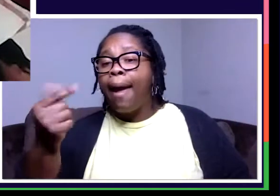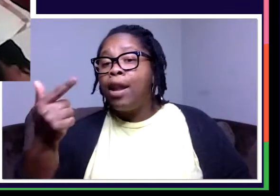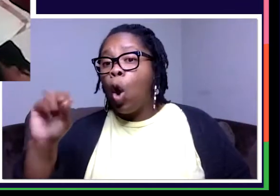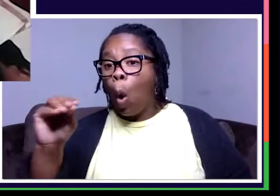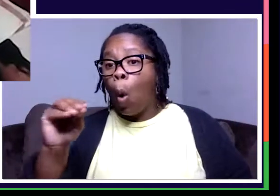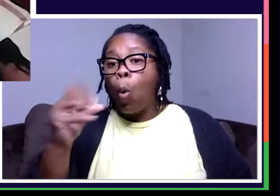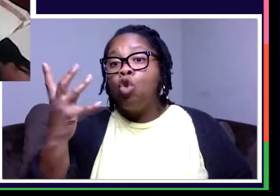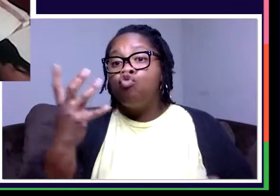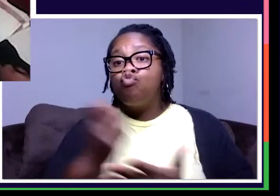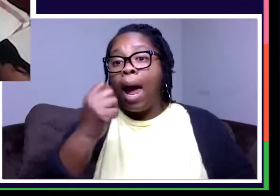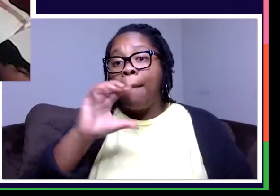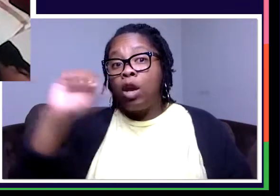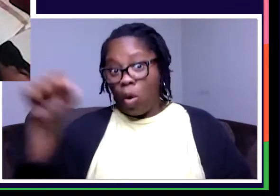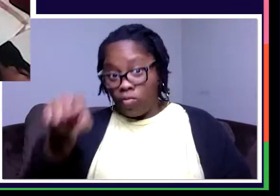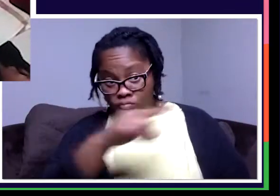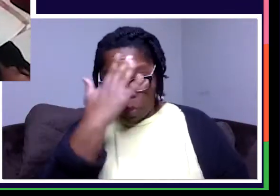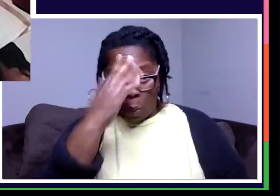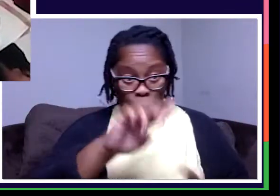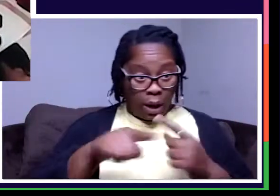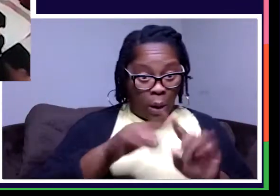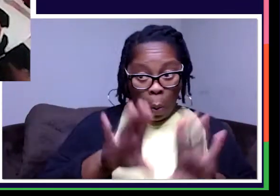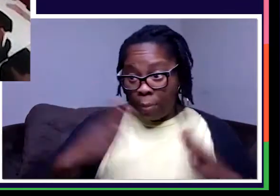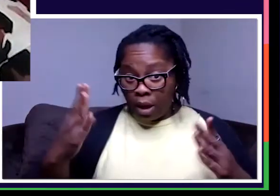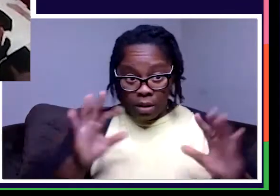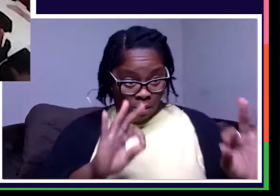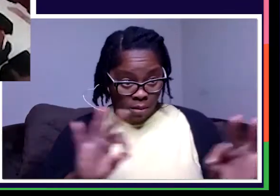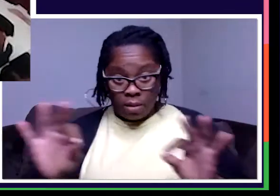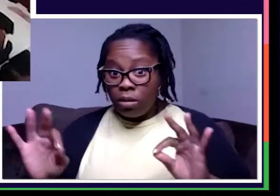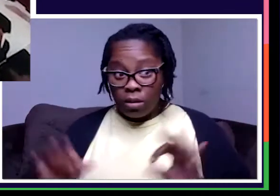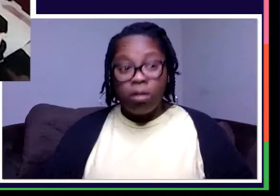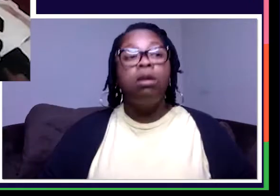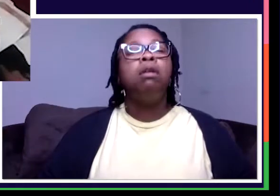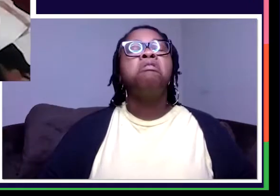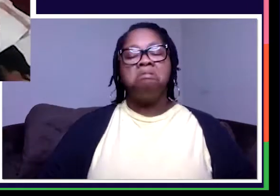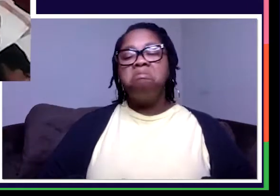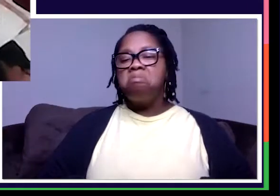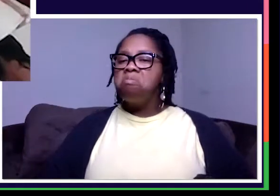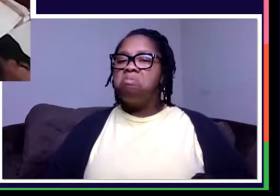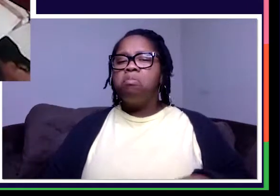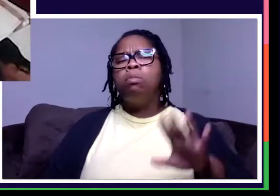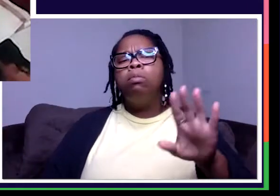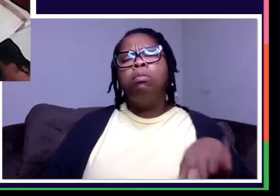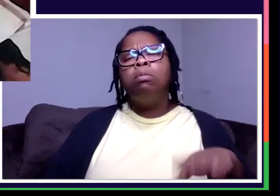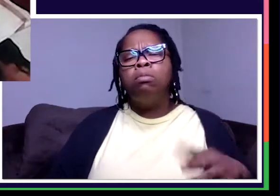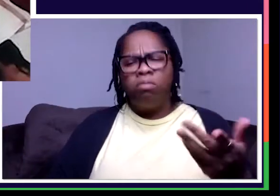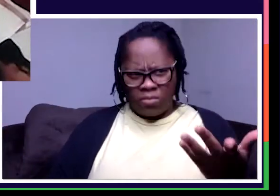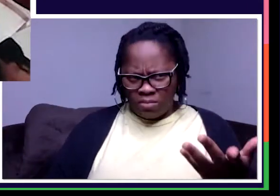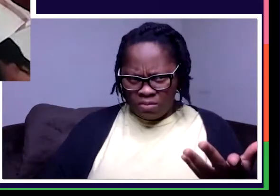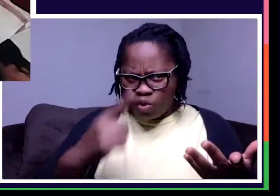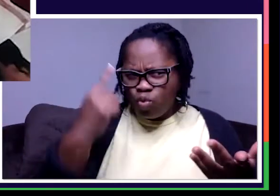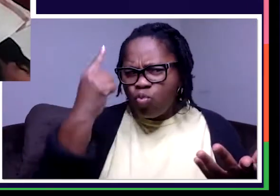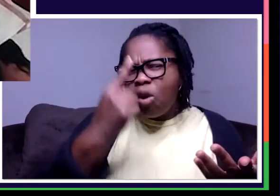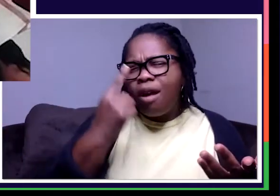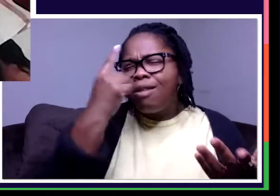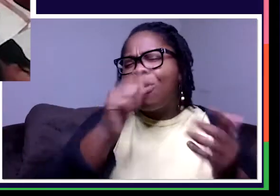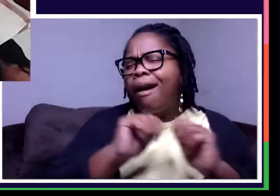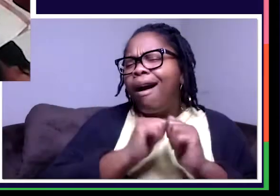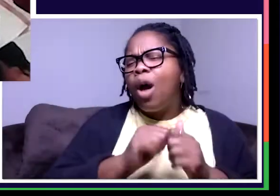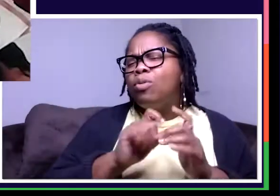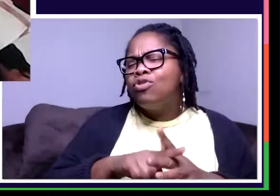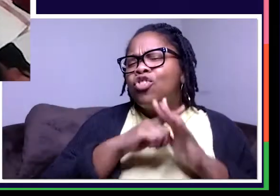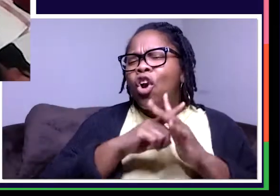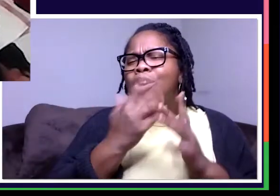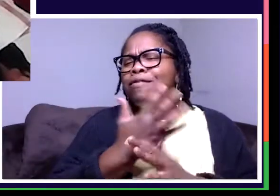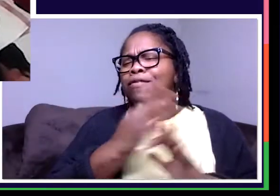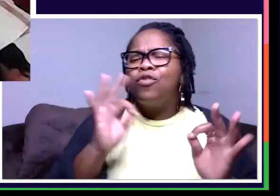to have a school breakfast. Then Wendy asked her students, "Do you ever wonder how free school